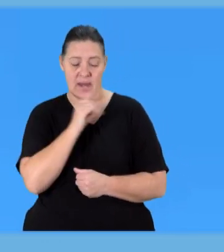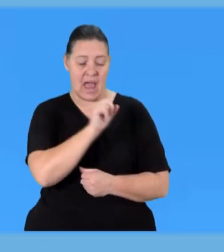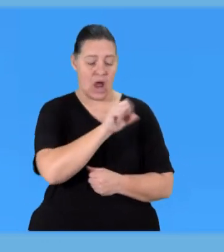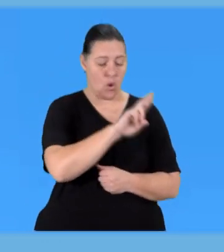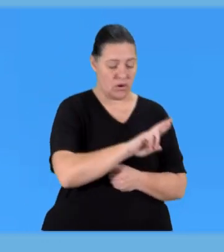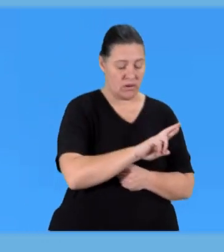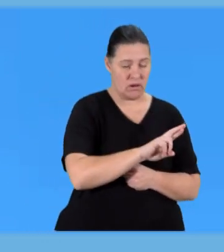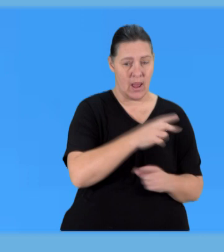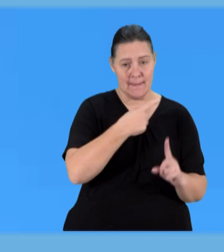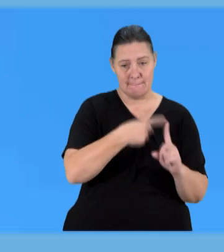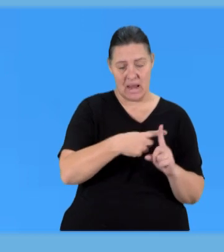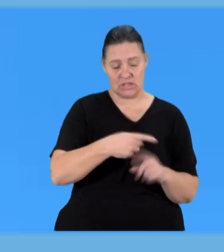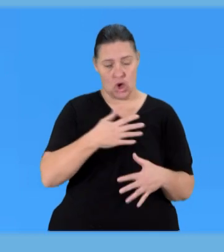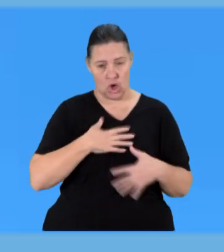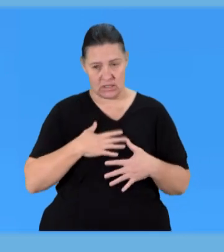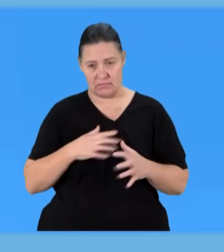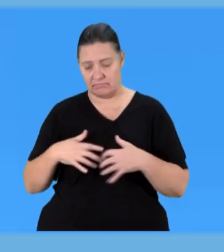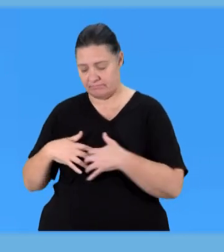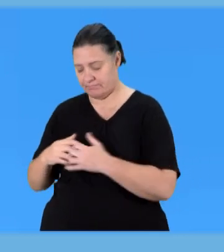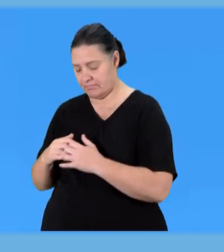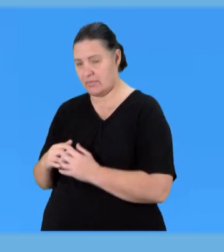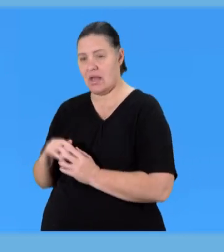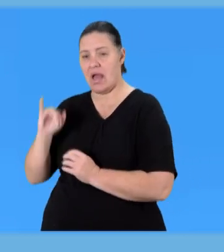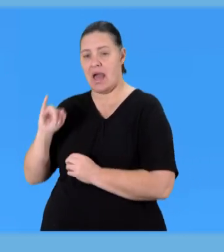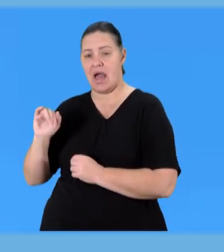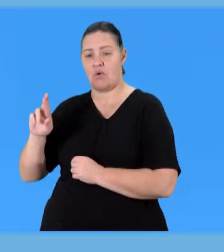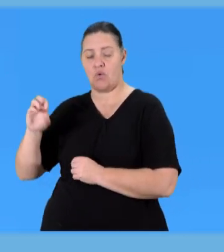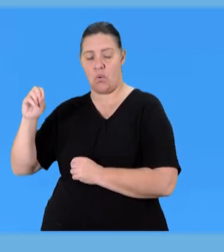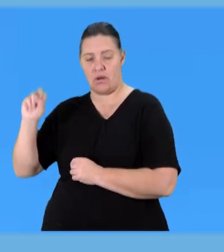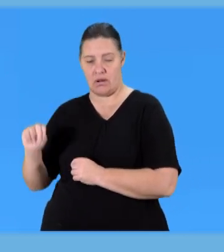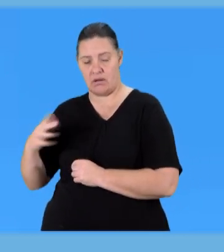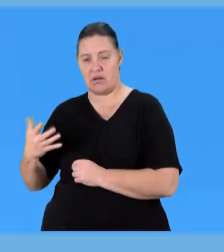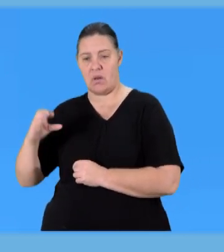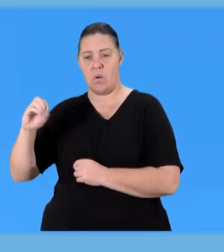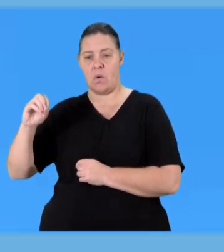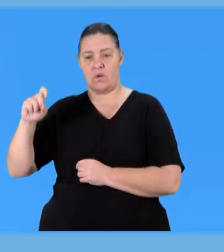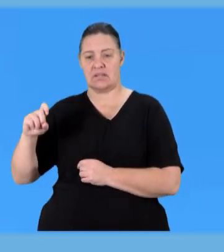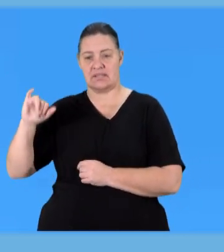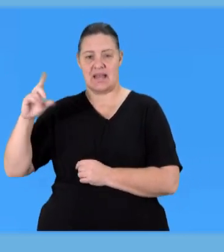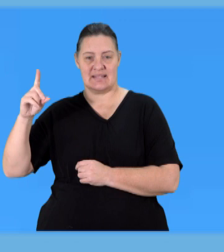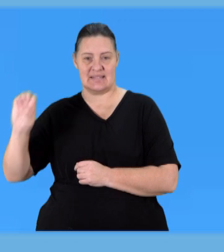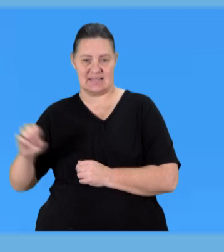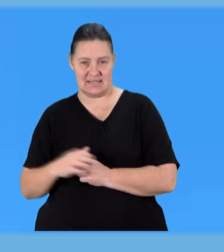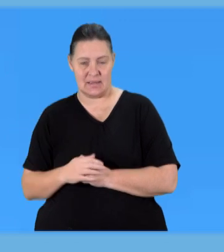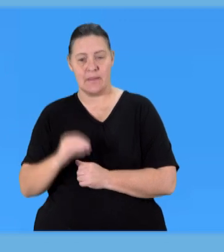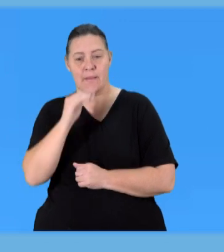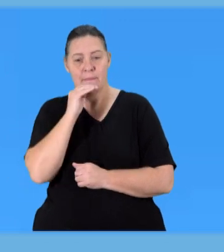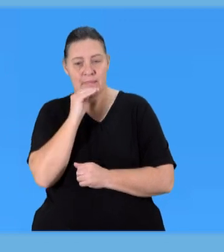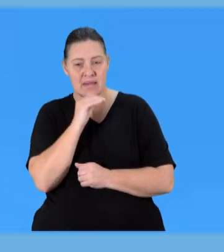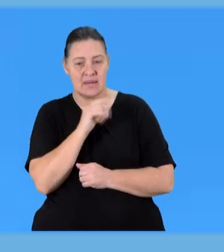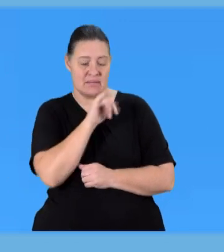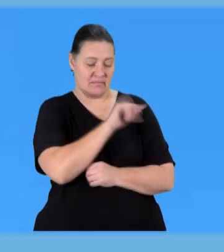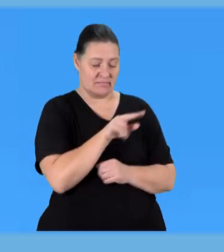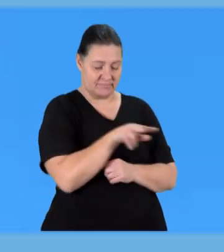with oxygen, it's going to form iron oxide, which then means our iron and our oxygen, those are going to be